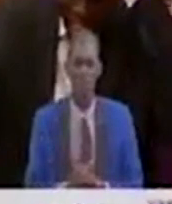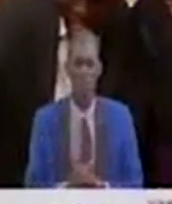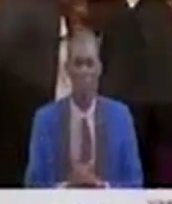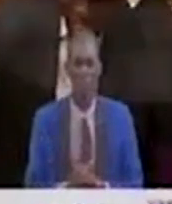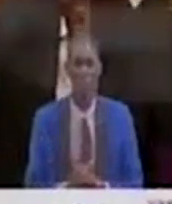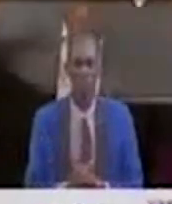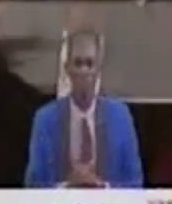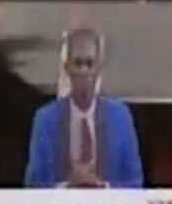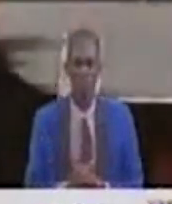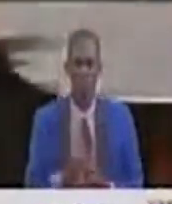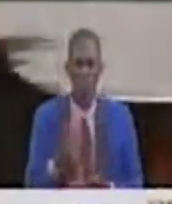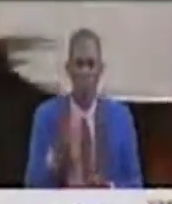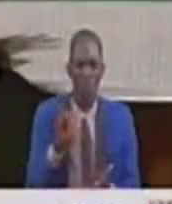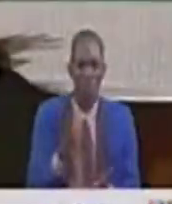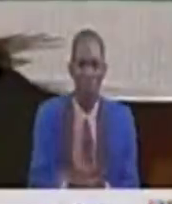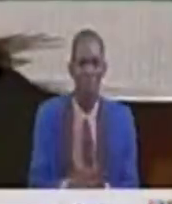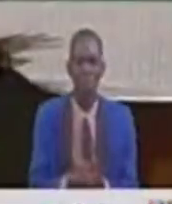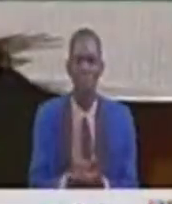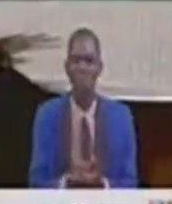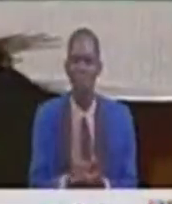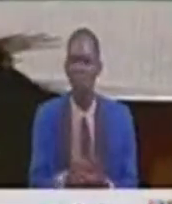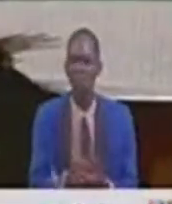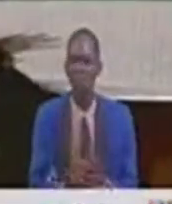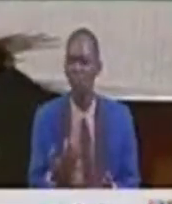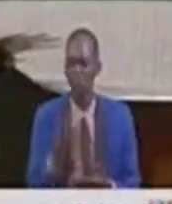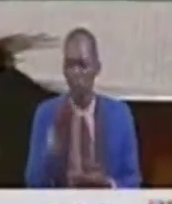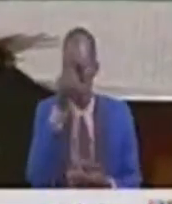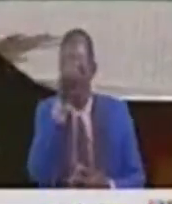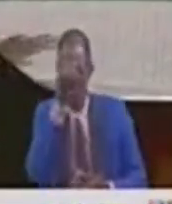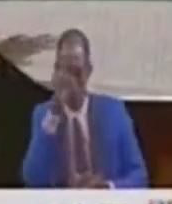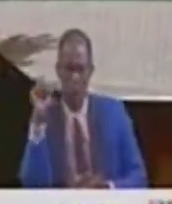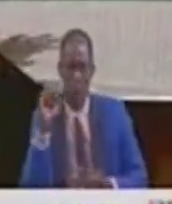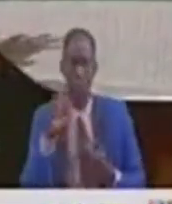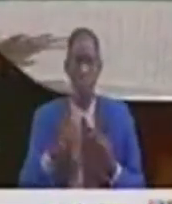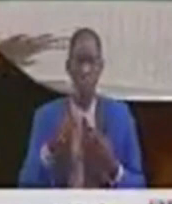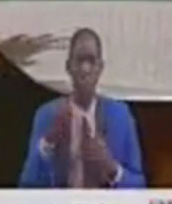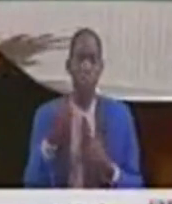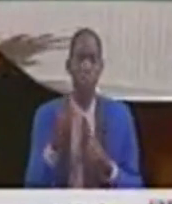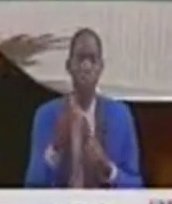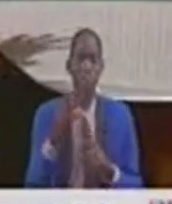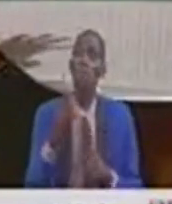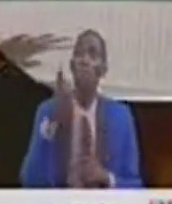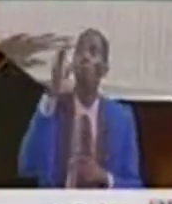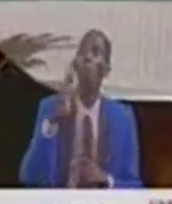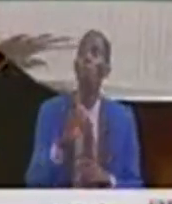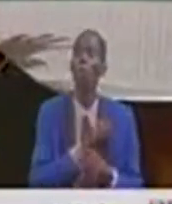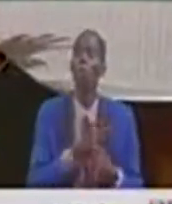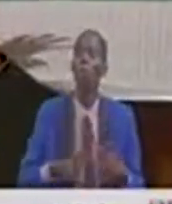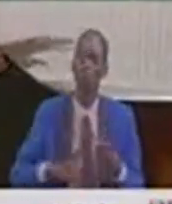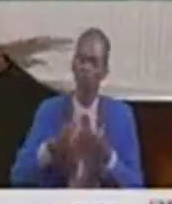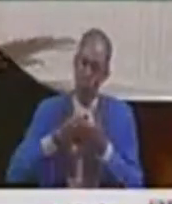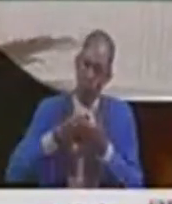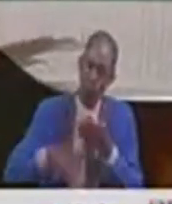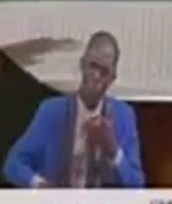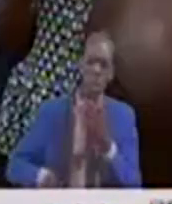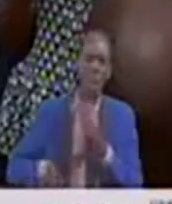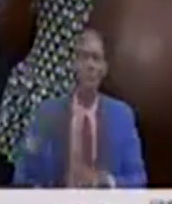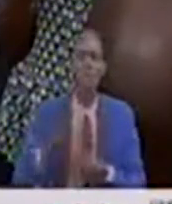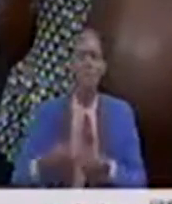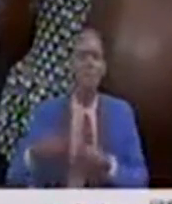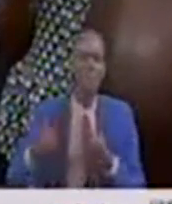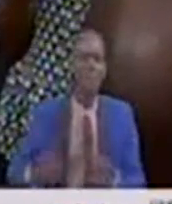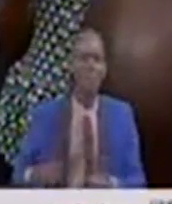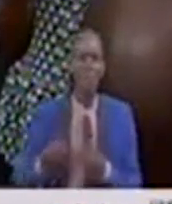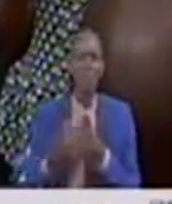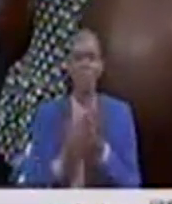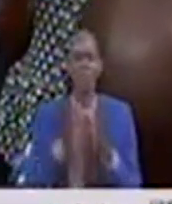That entrenched disobedience of the word of God, oh Lord, uproot it from every heart in Jesus'